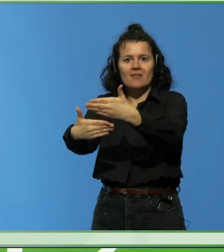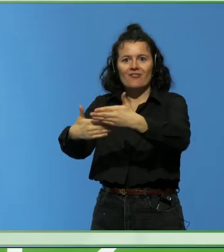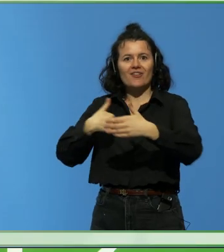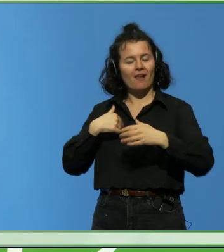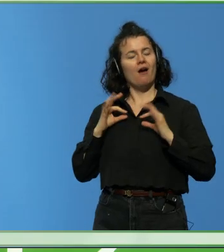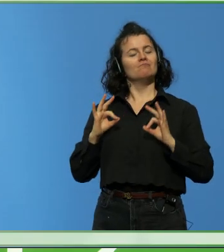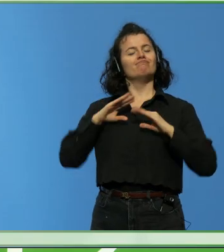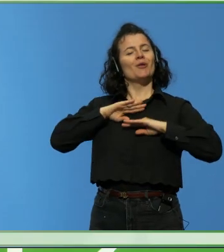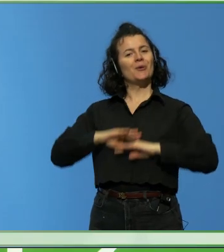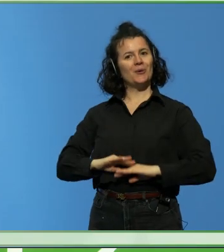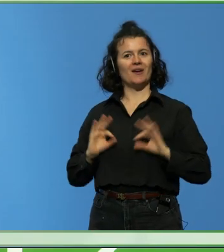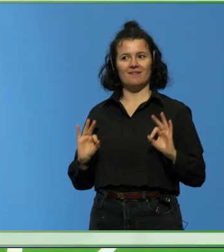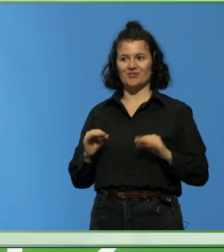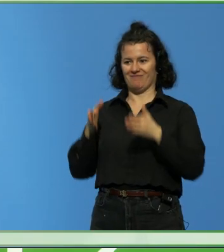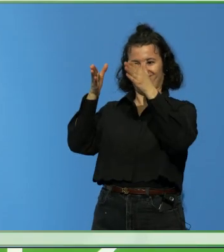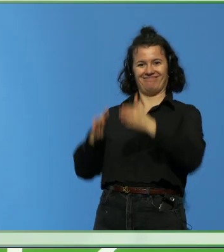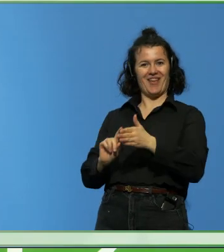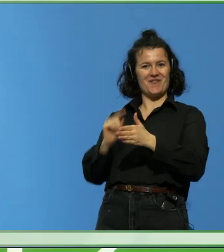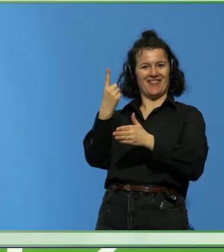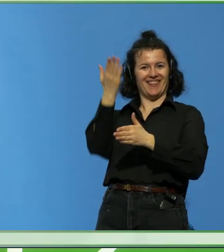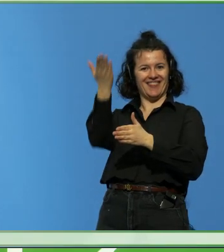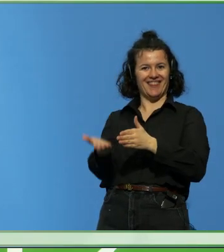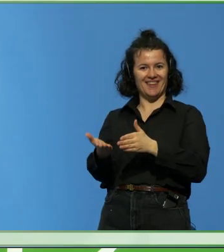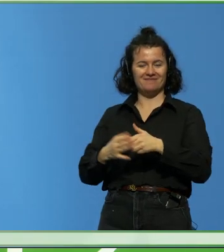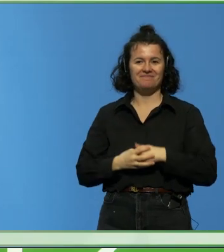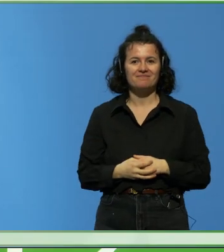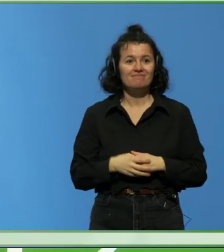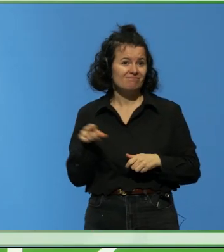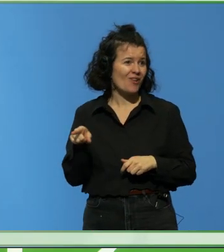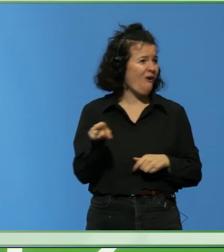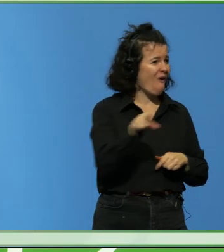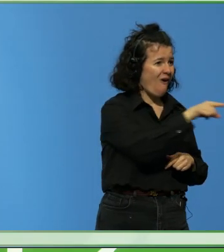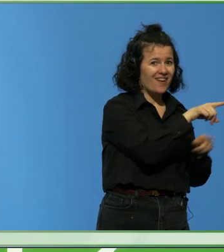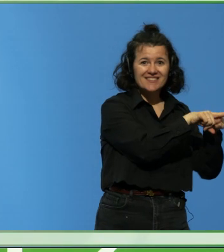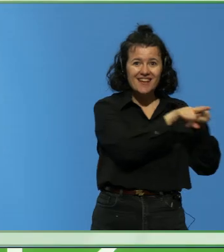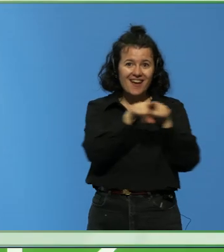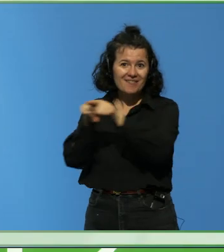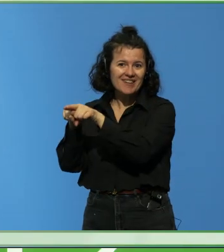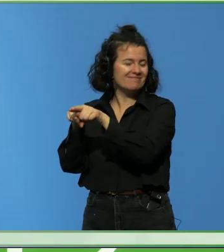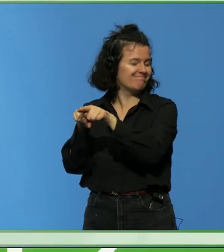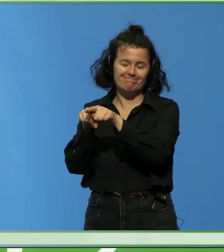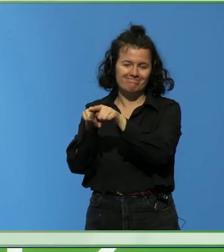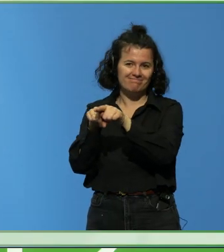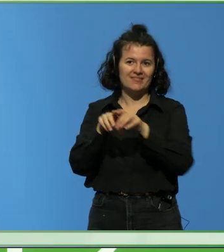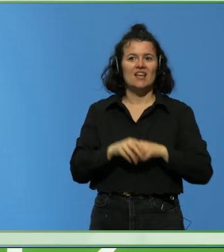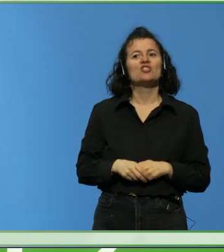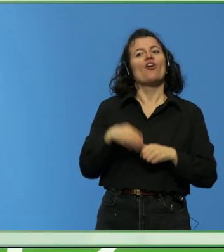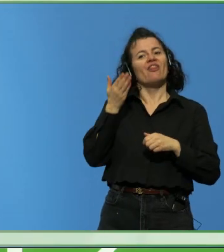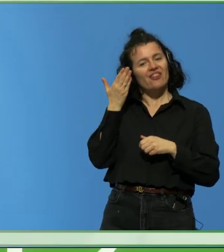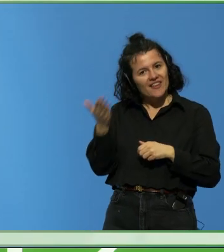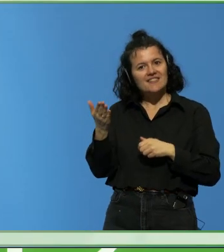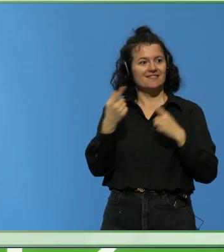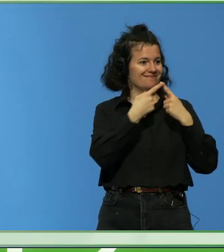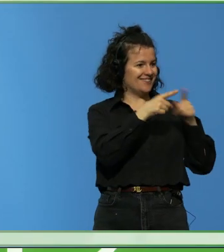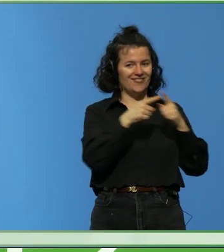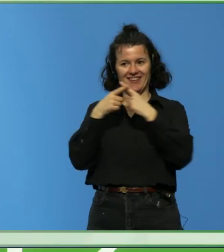not a sole example of such practice. It is important that we include international dissemination of